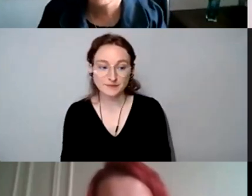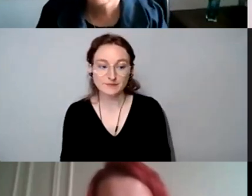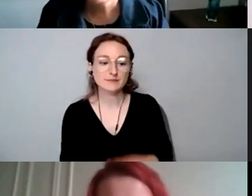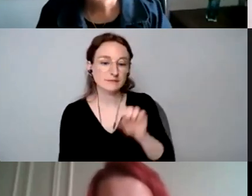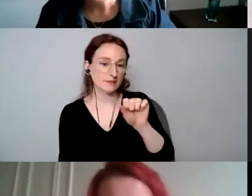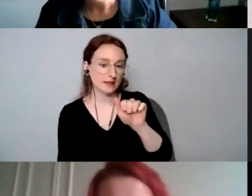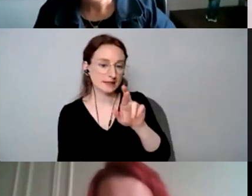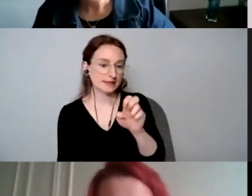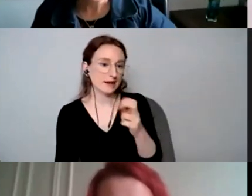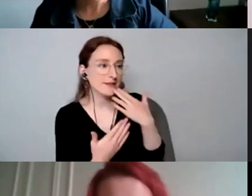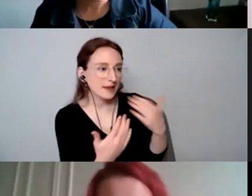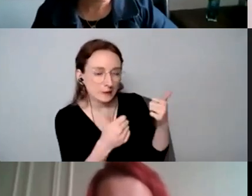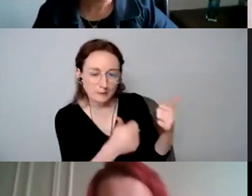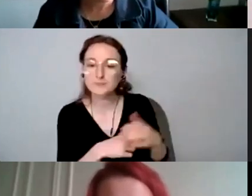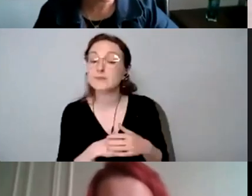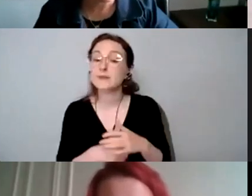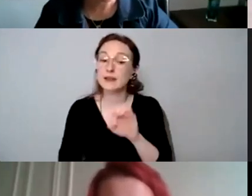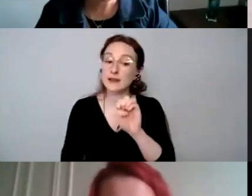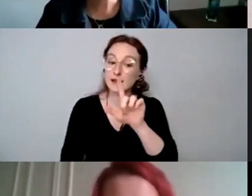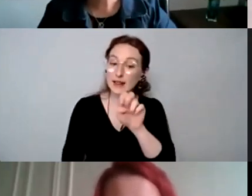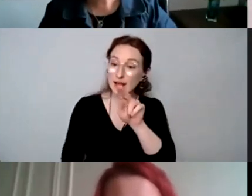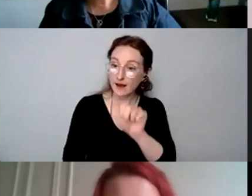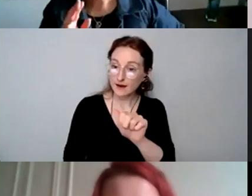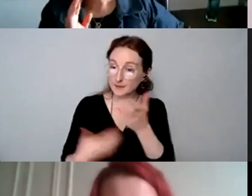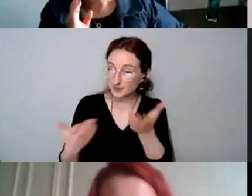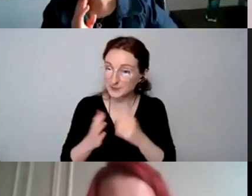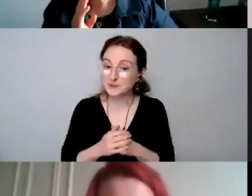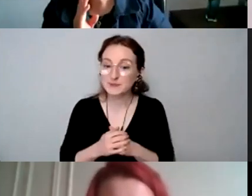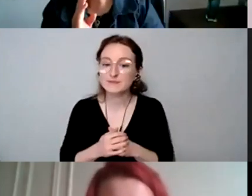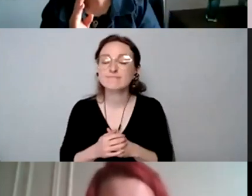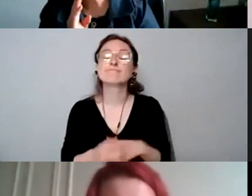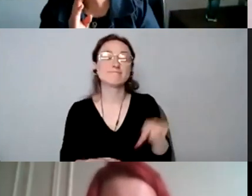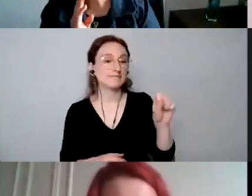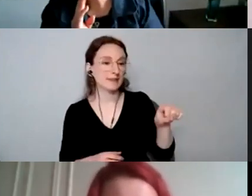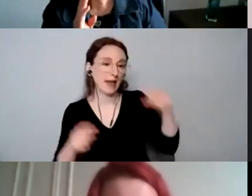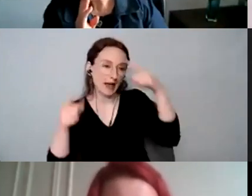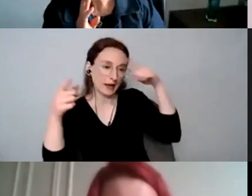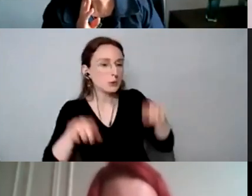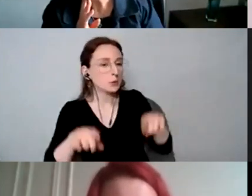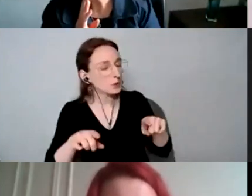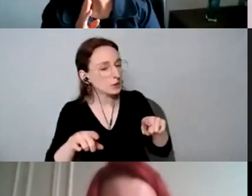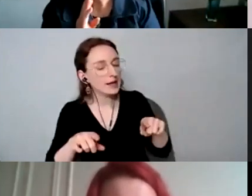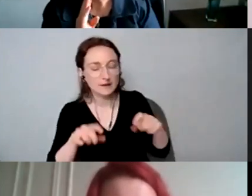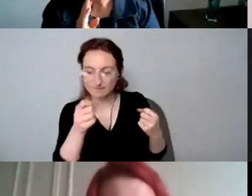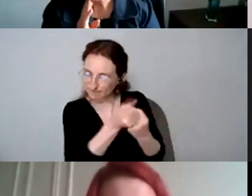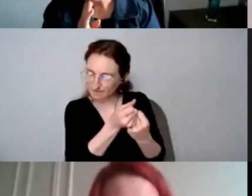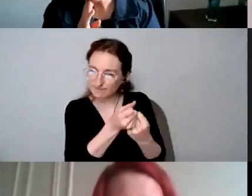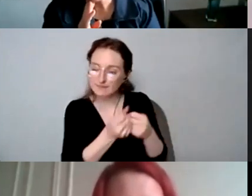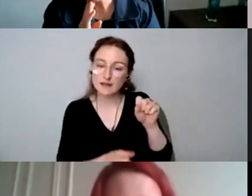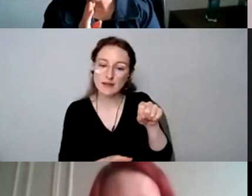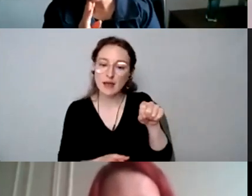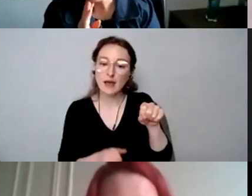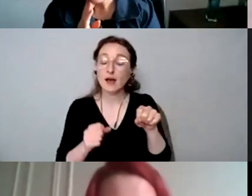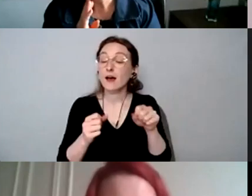Yelena? Yes, actually I agree with Svetlana very much, and the